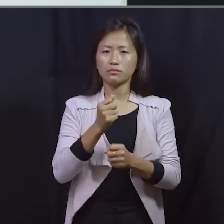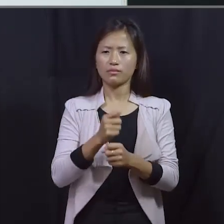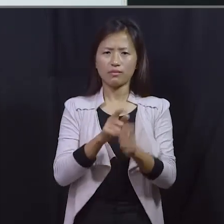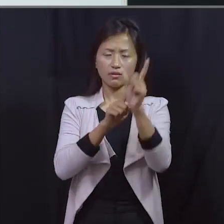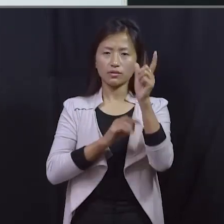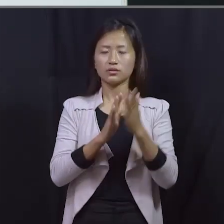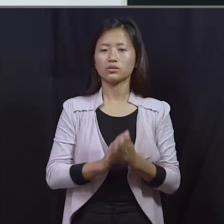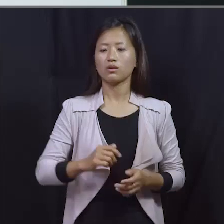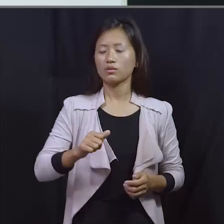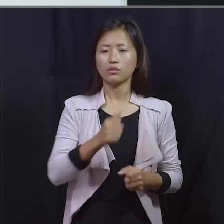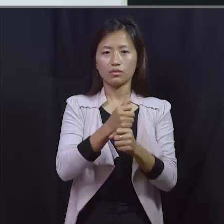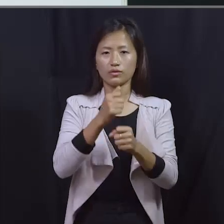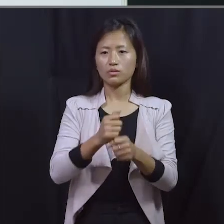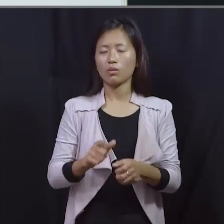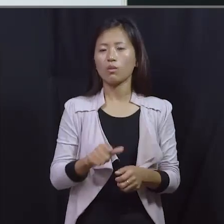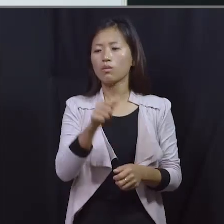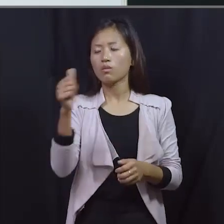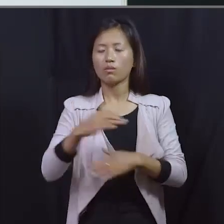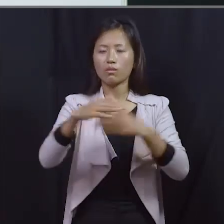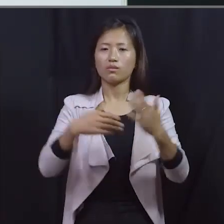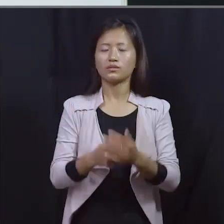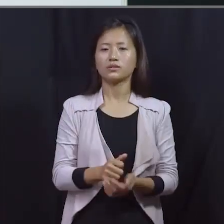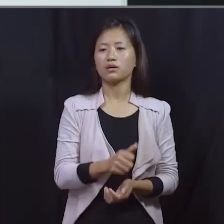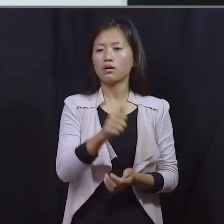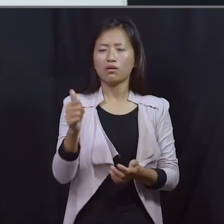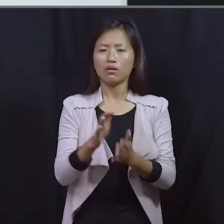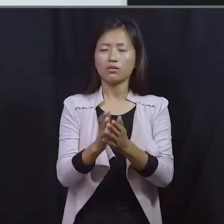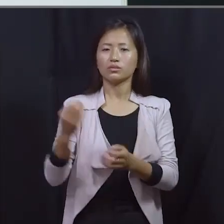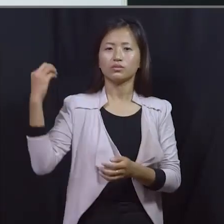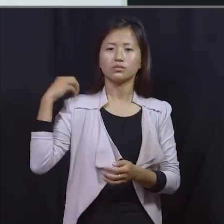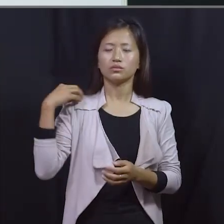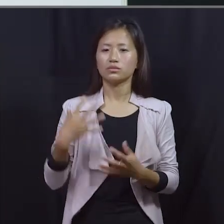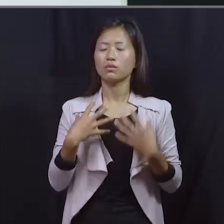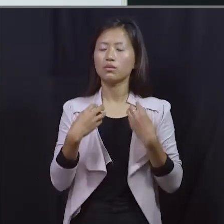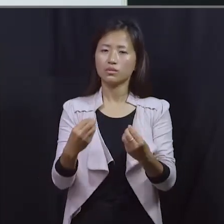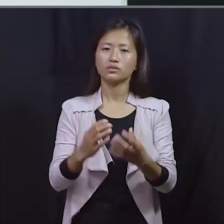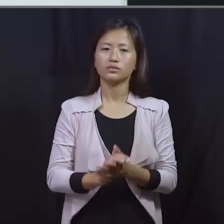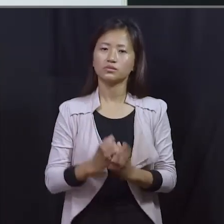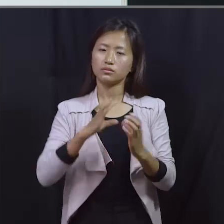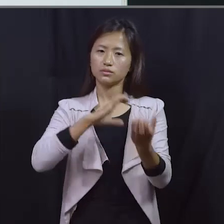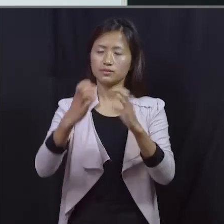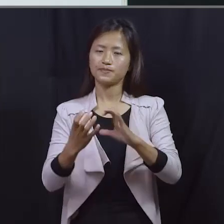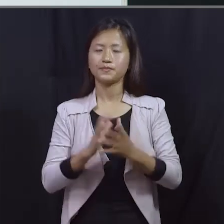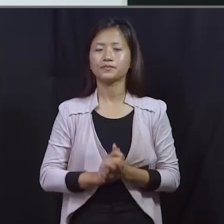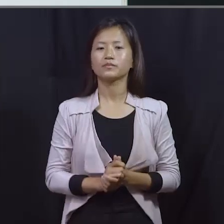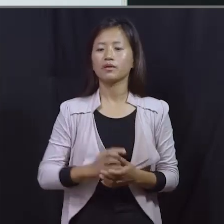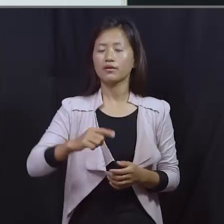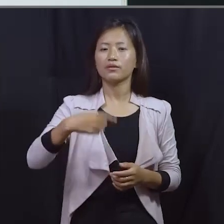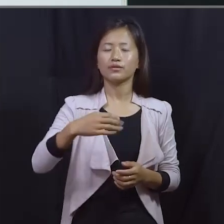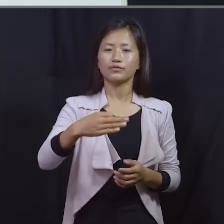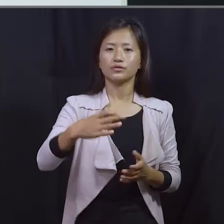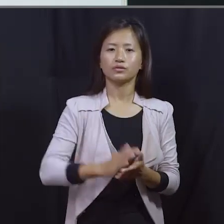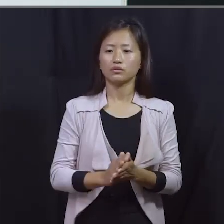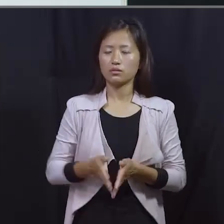the authority to change those land revenue or land tax anytime they wanted. So those are the features of